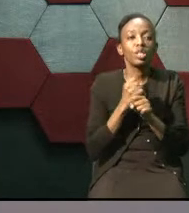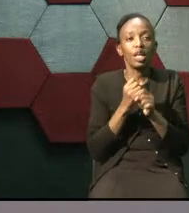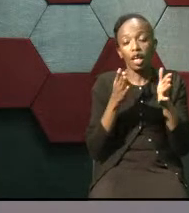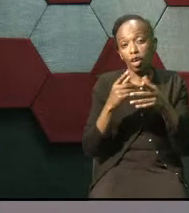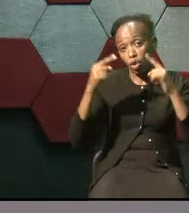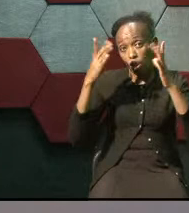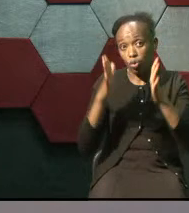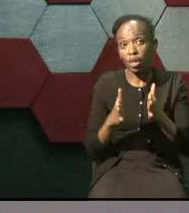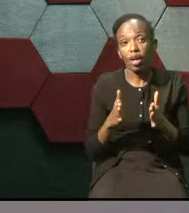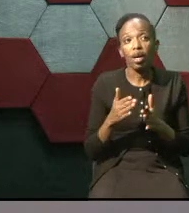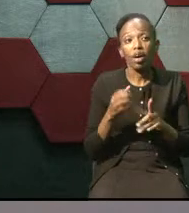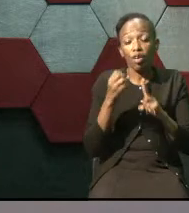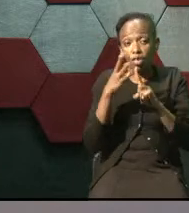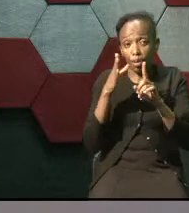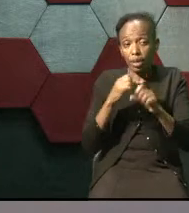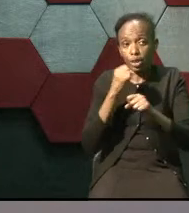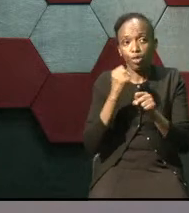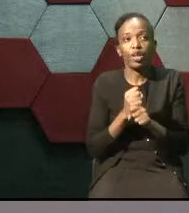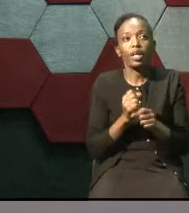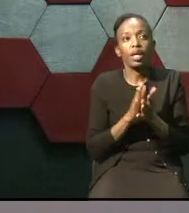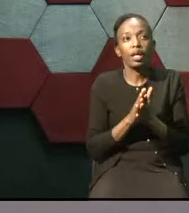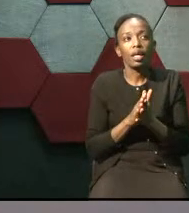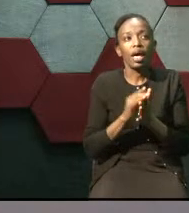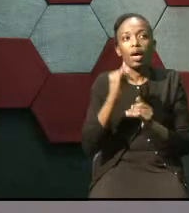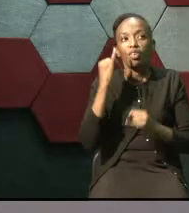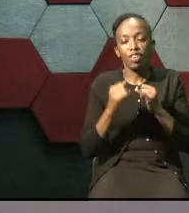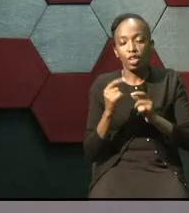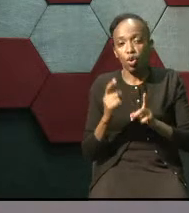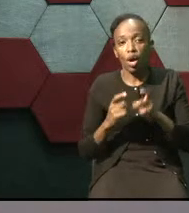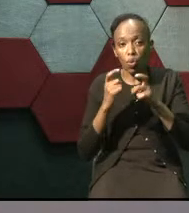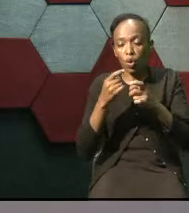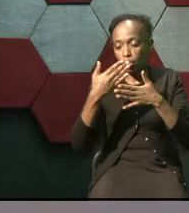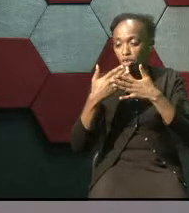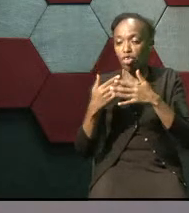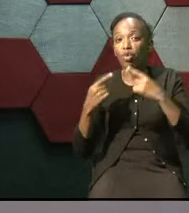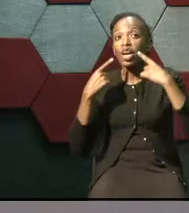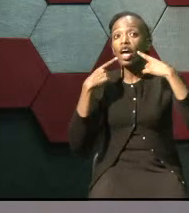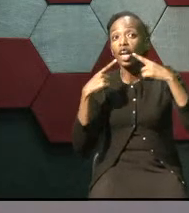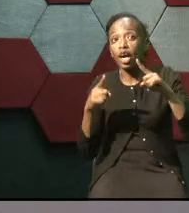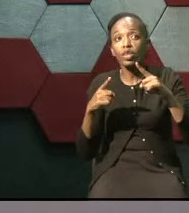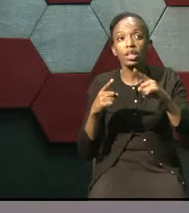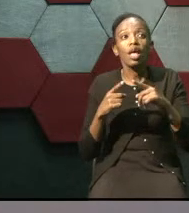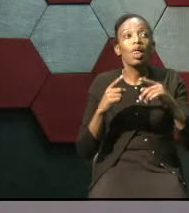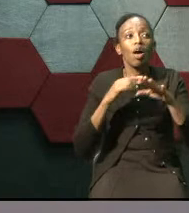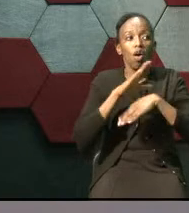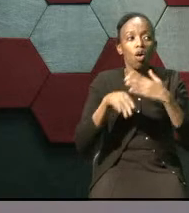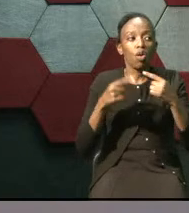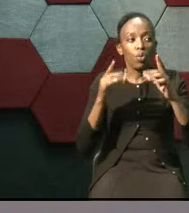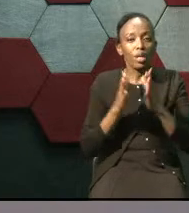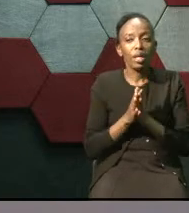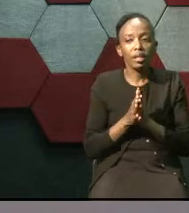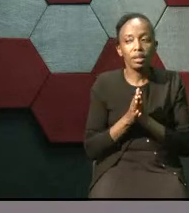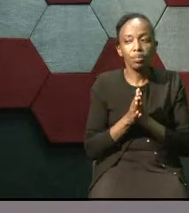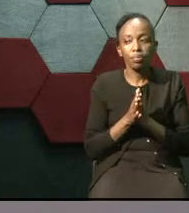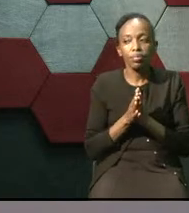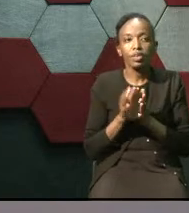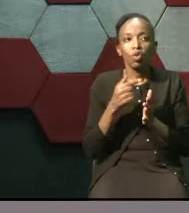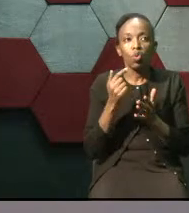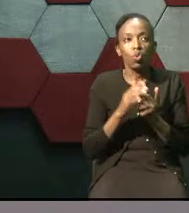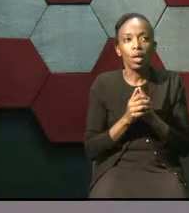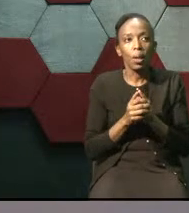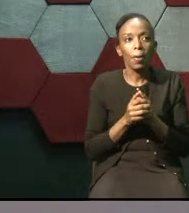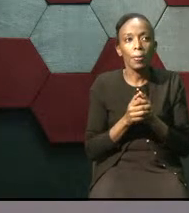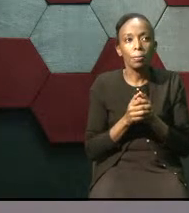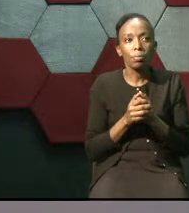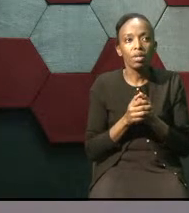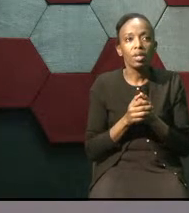are the winner of the Mentor of the Year award. Our final award before we announce the overall winners and overall runners-up is